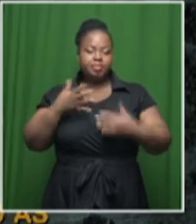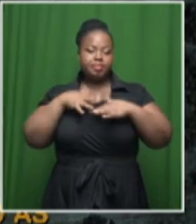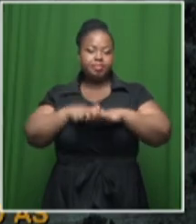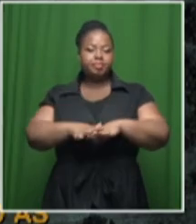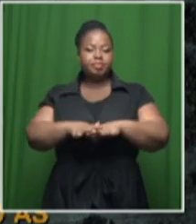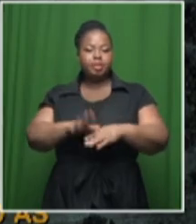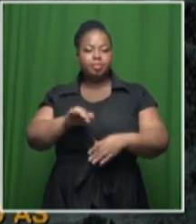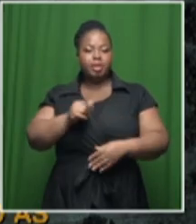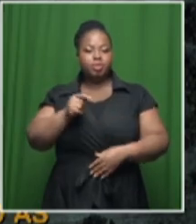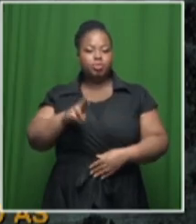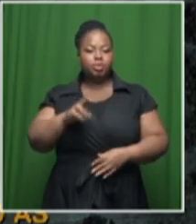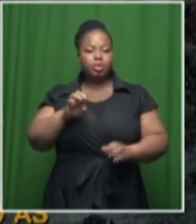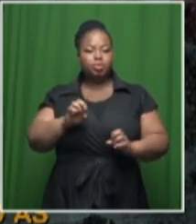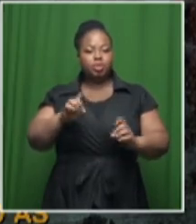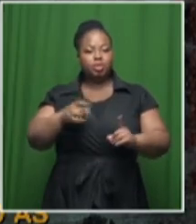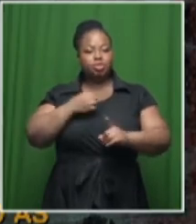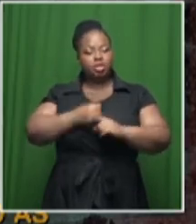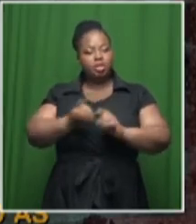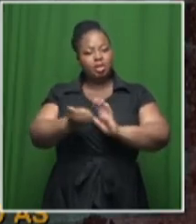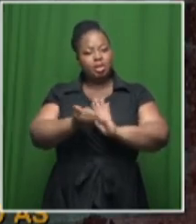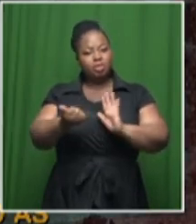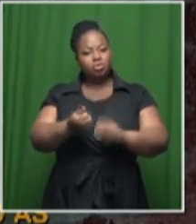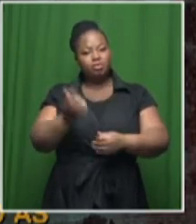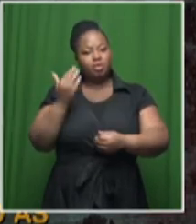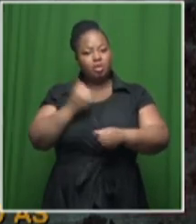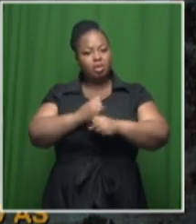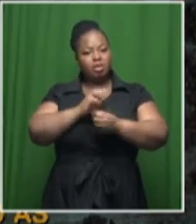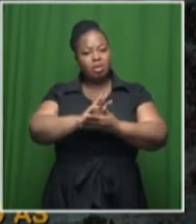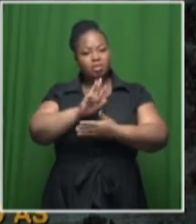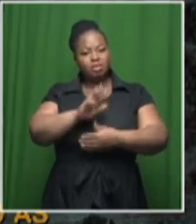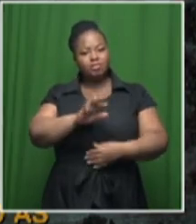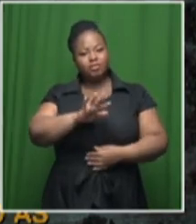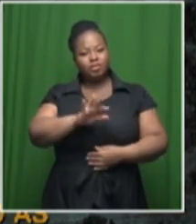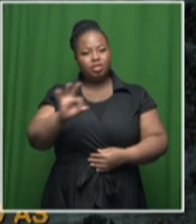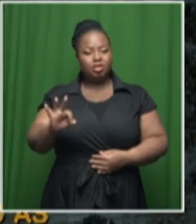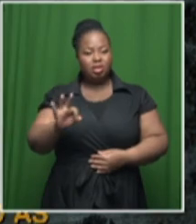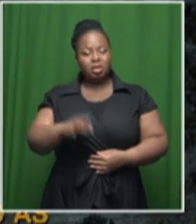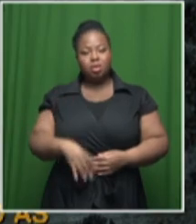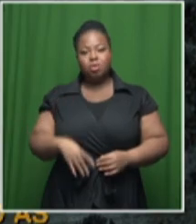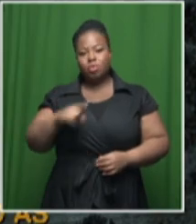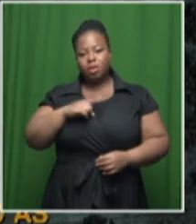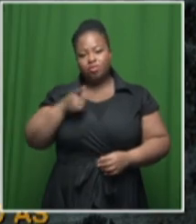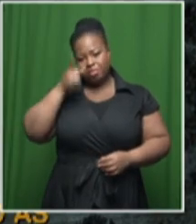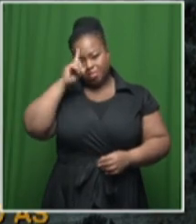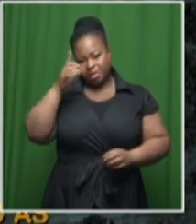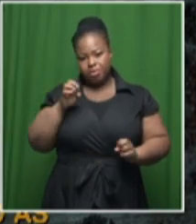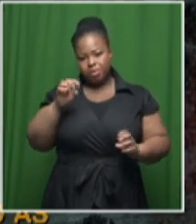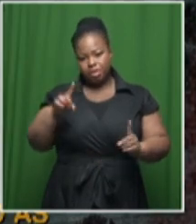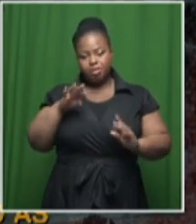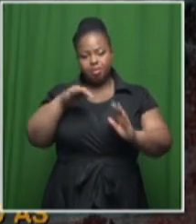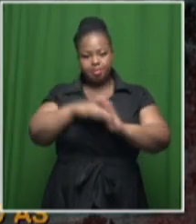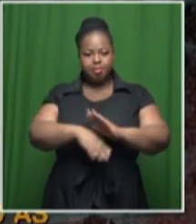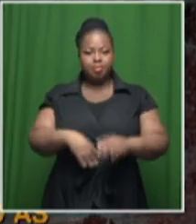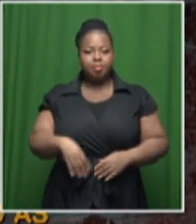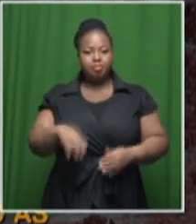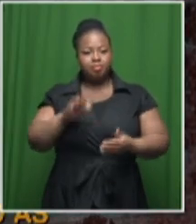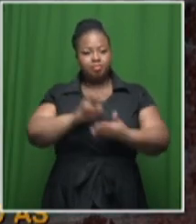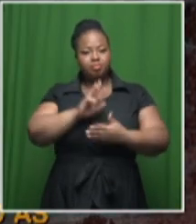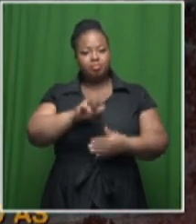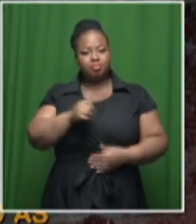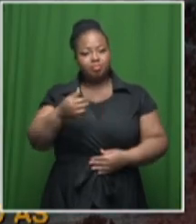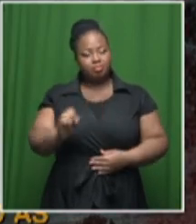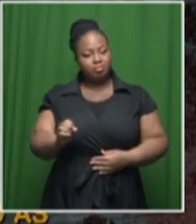of the Bantu Education Act of 1953 and the deteriorating standard of black education. In 1960,